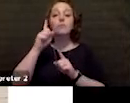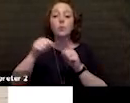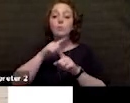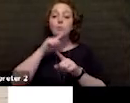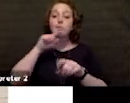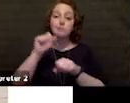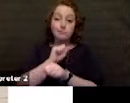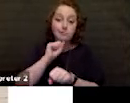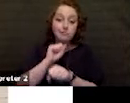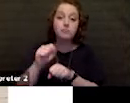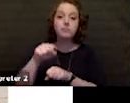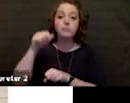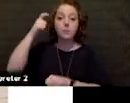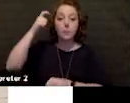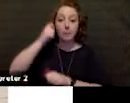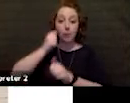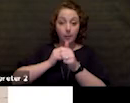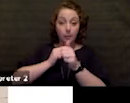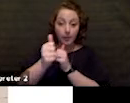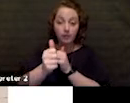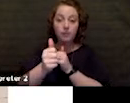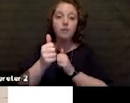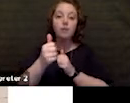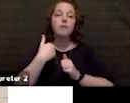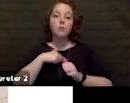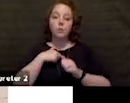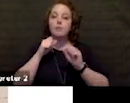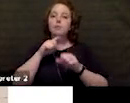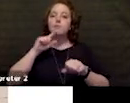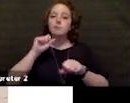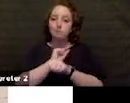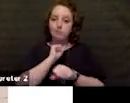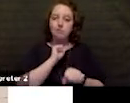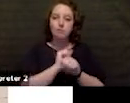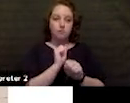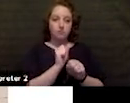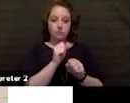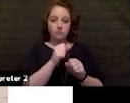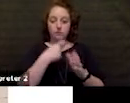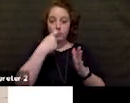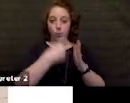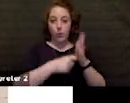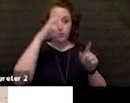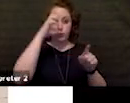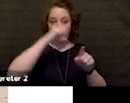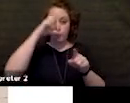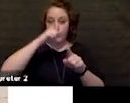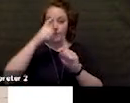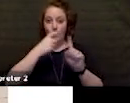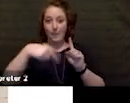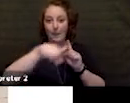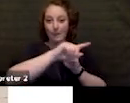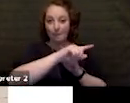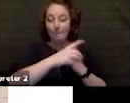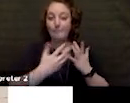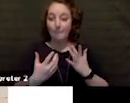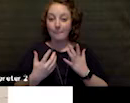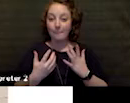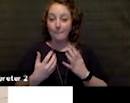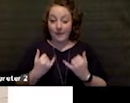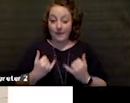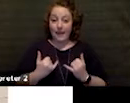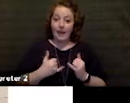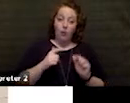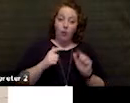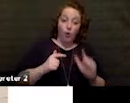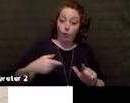it, then we'll get more real-time estimates from the contractors, because 6 months from now, things that are low right now might be high and vice